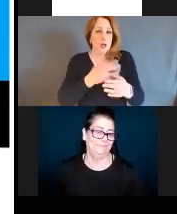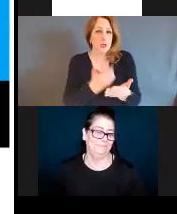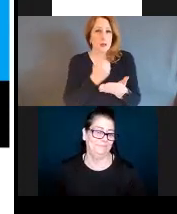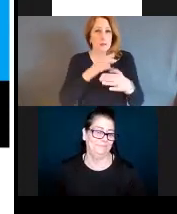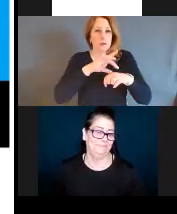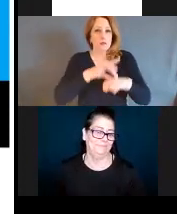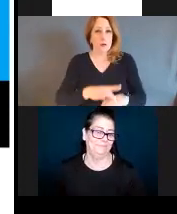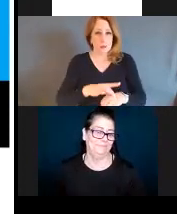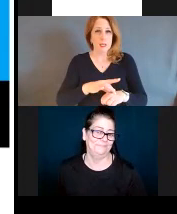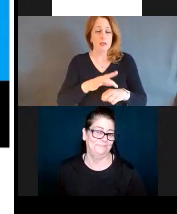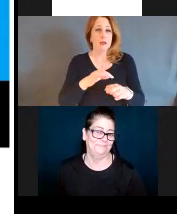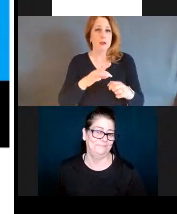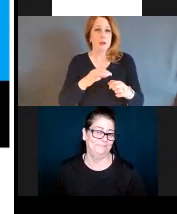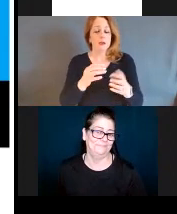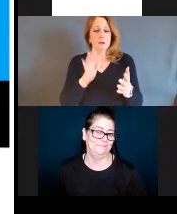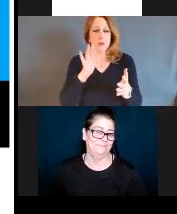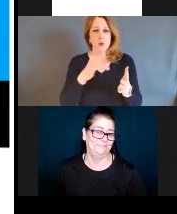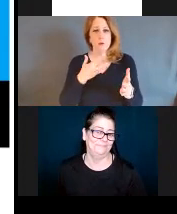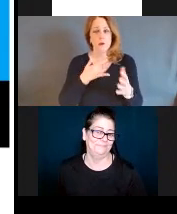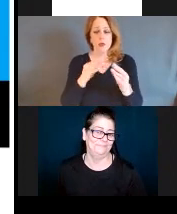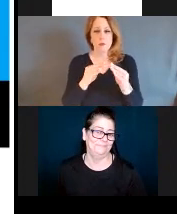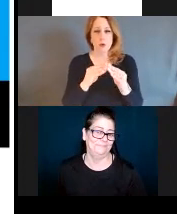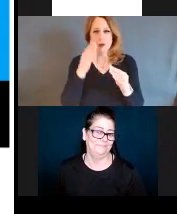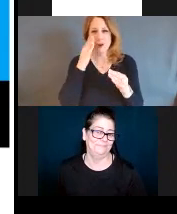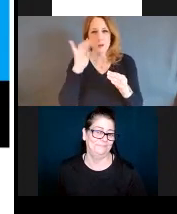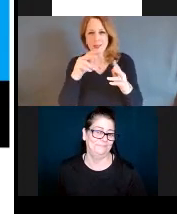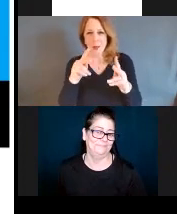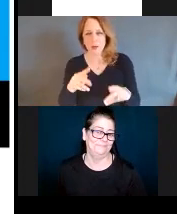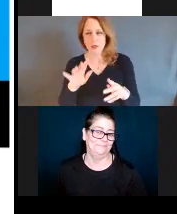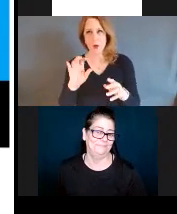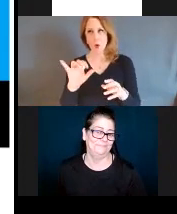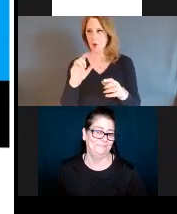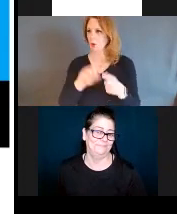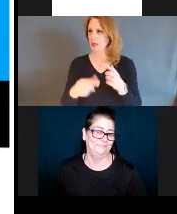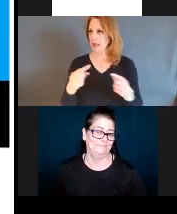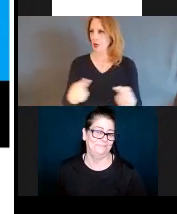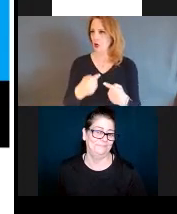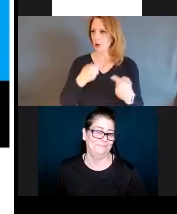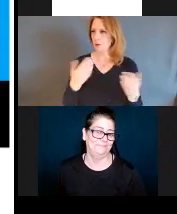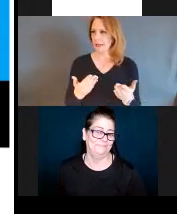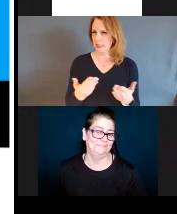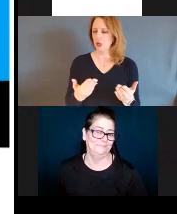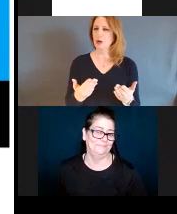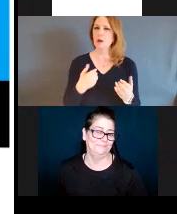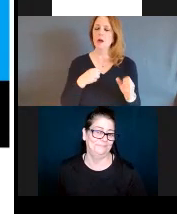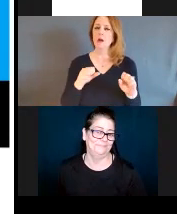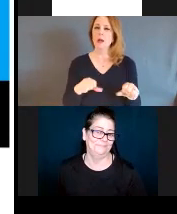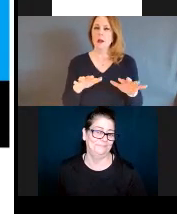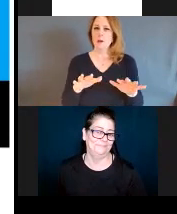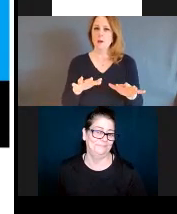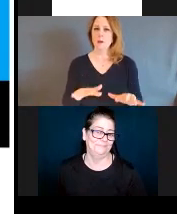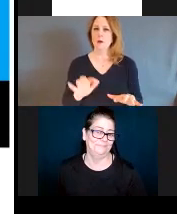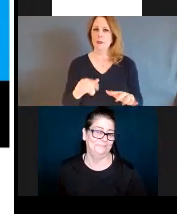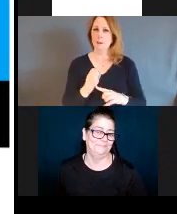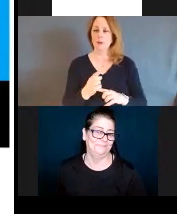present reality, knowing that this person can't hurt them in this courtroom or can't physically hurt them in this courtroom. So those are some